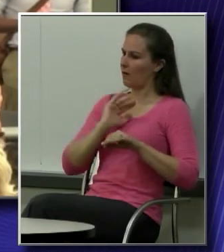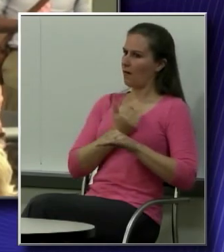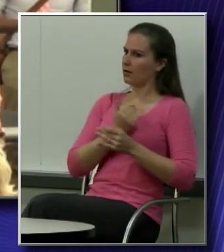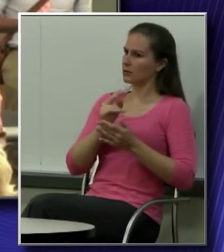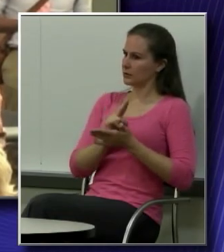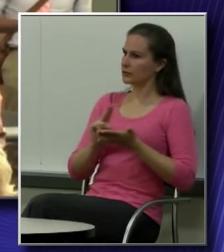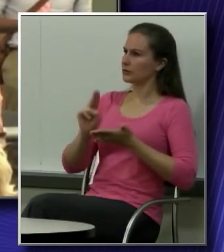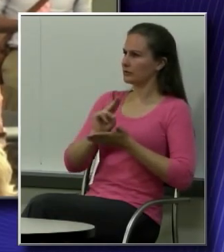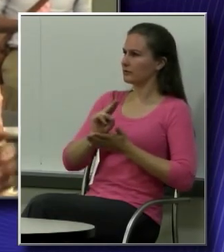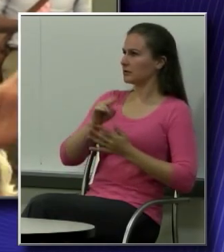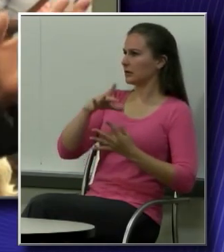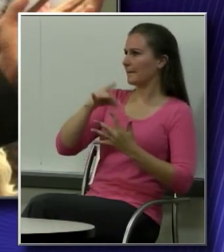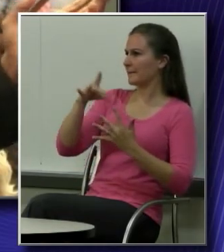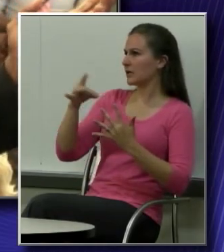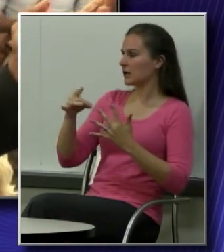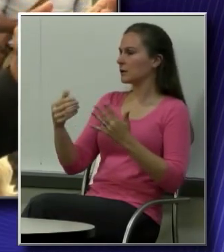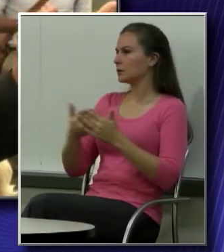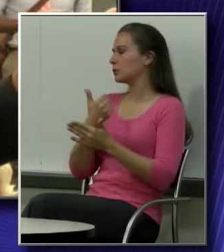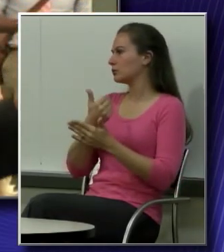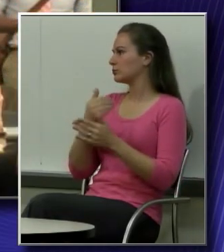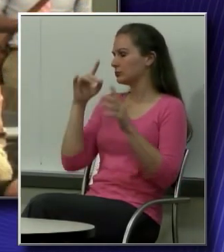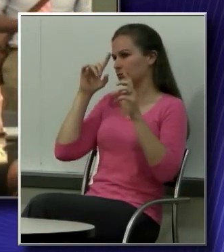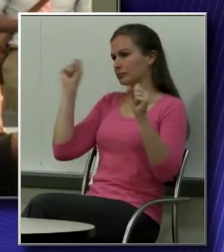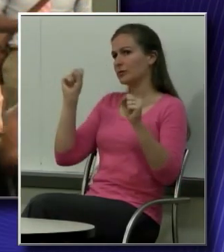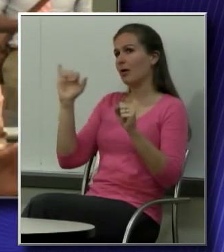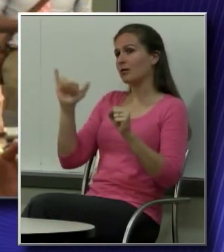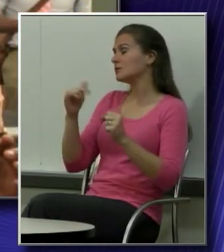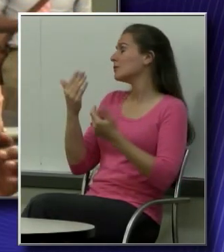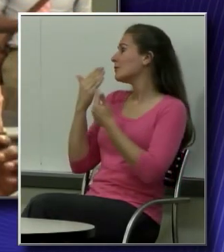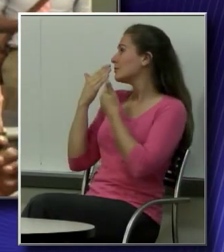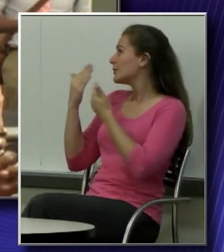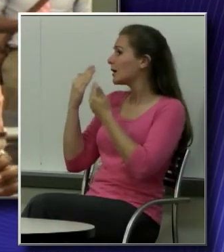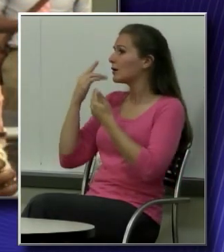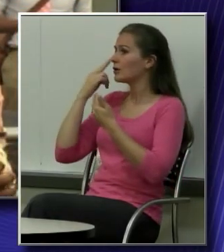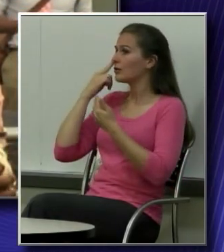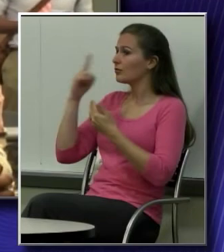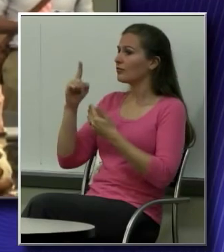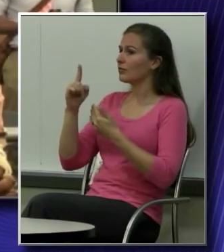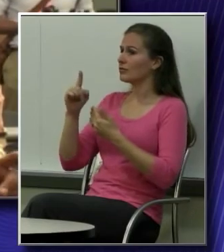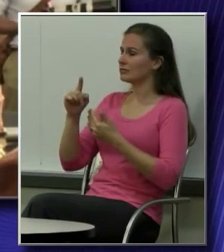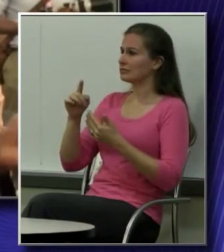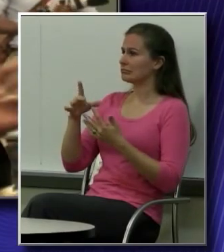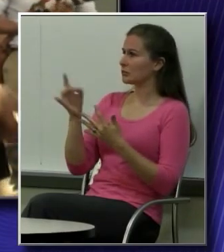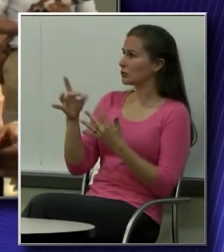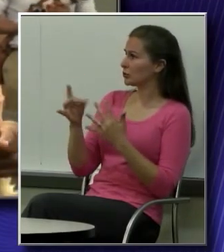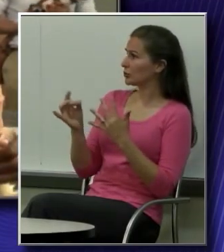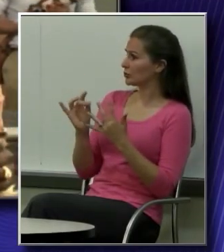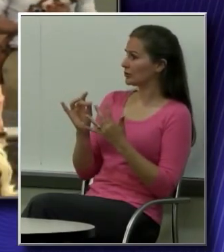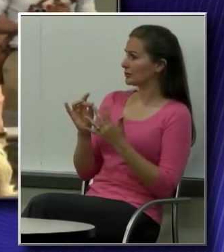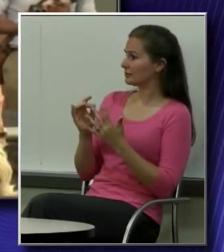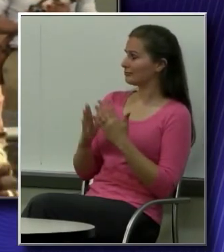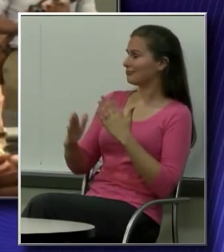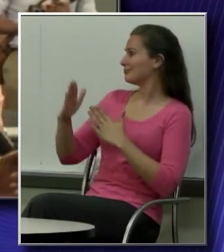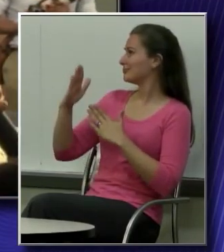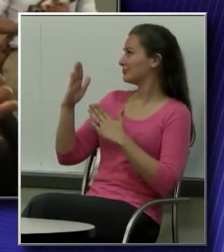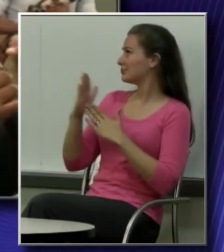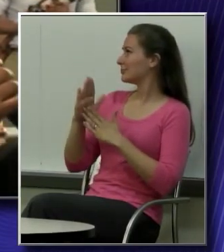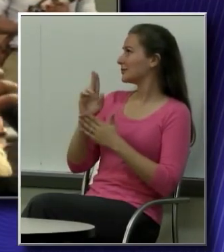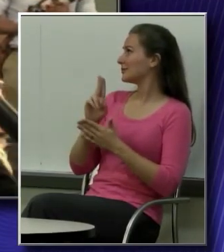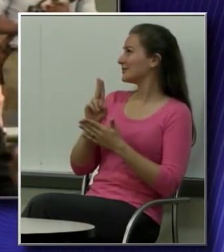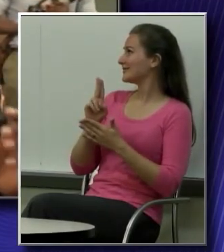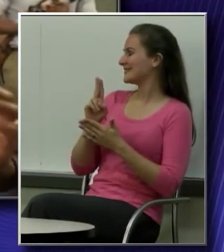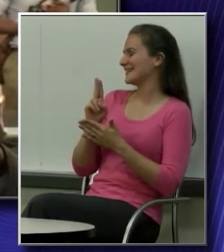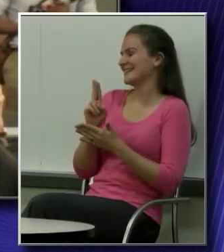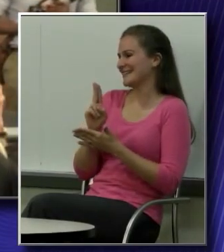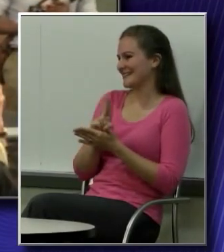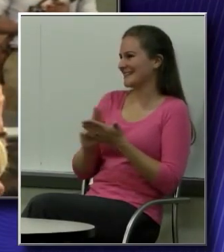selection of a new president. And I want to thank you for, of course, choosing the best institution in the UNC system to